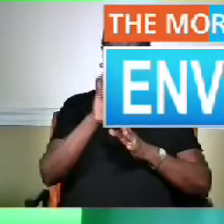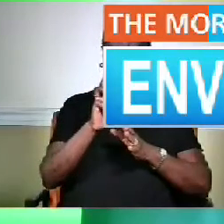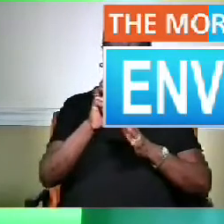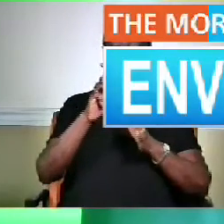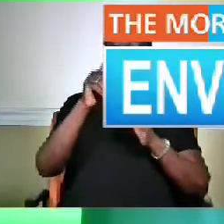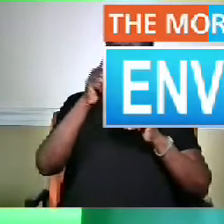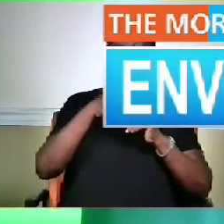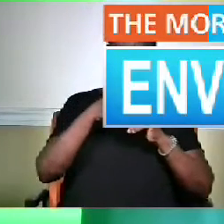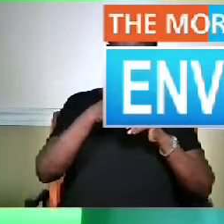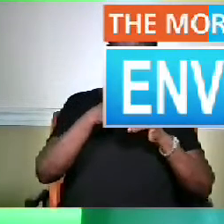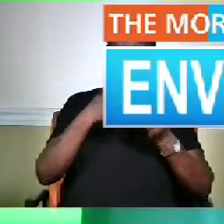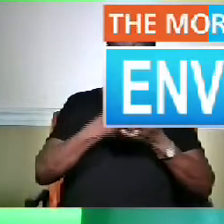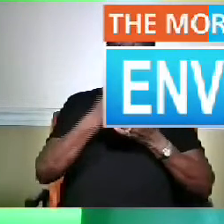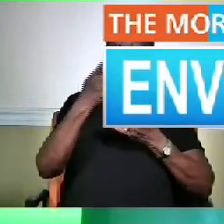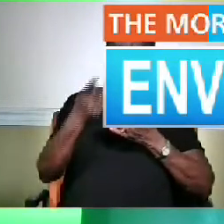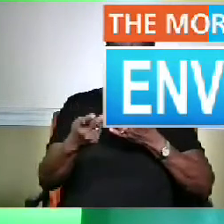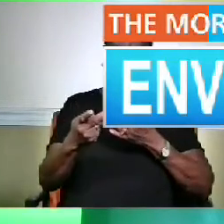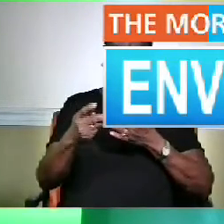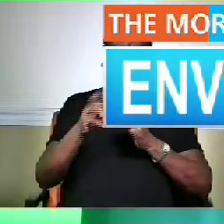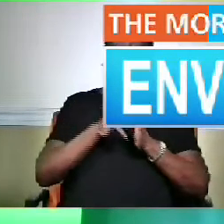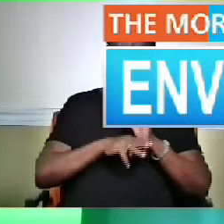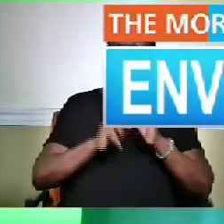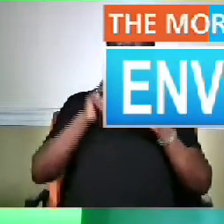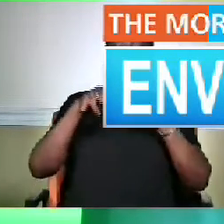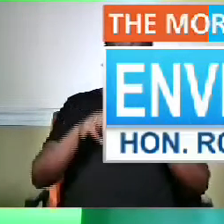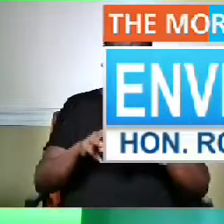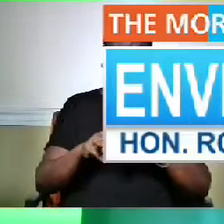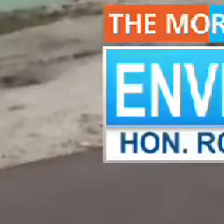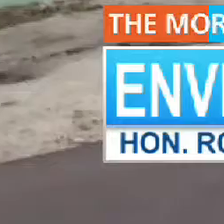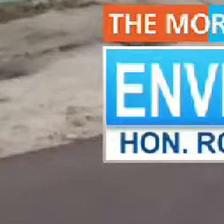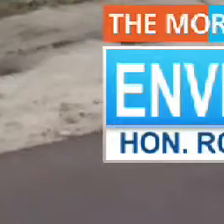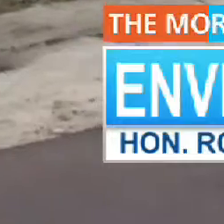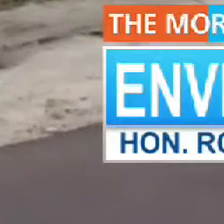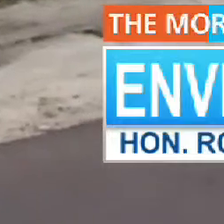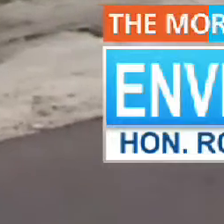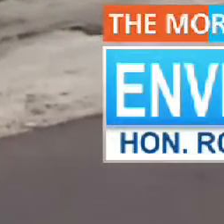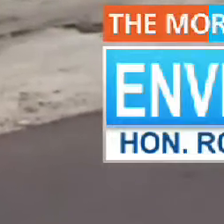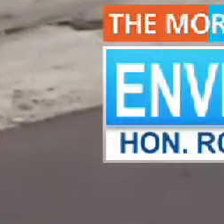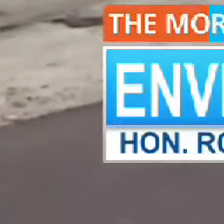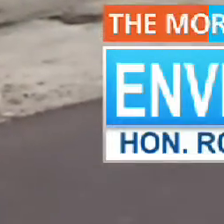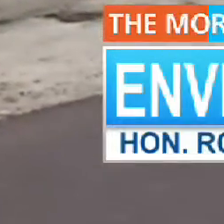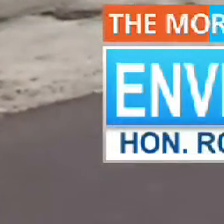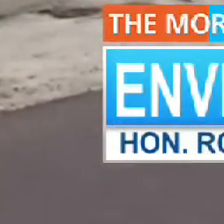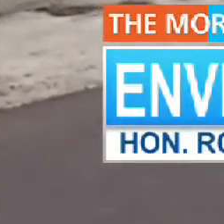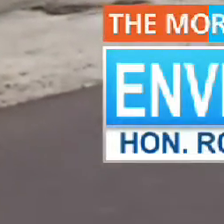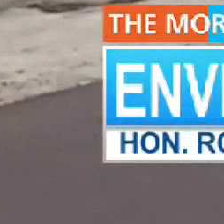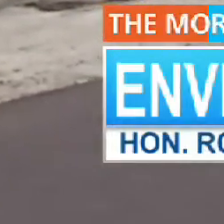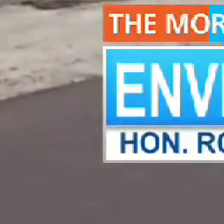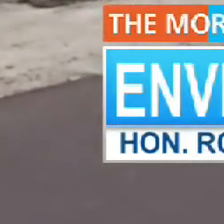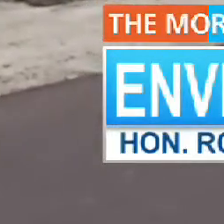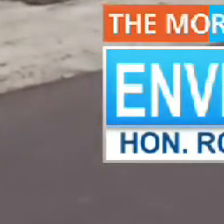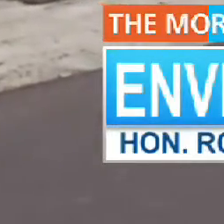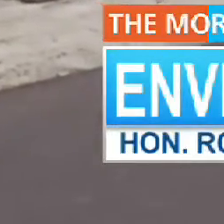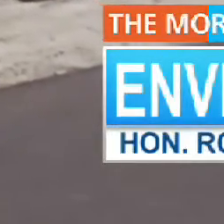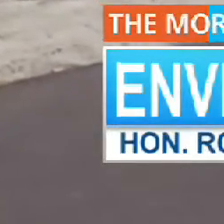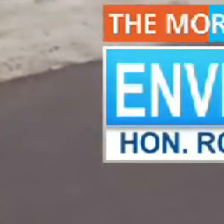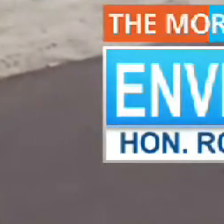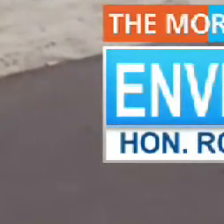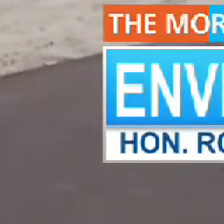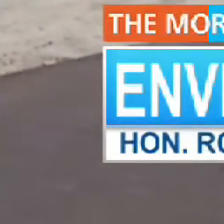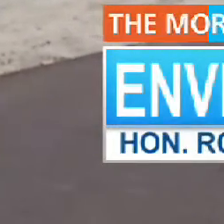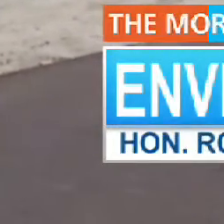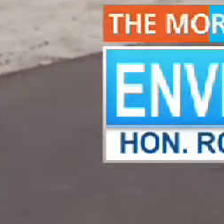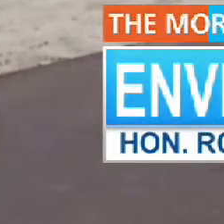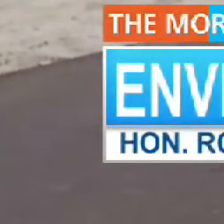payment waiver. 6 months. This plan assisted many persons who were directly or indirectly affected by the